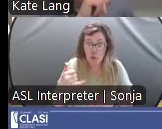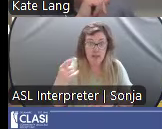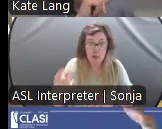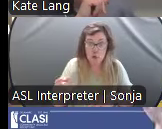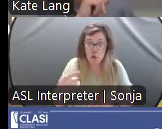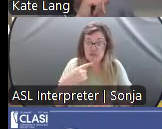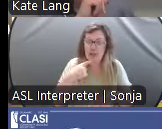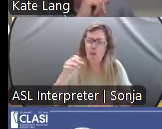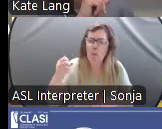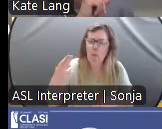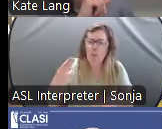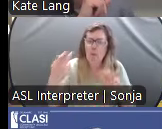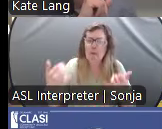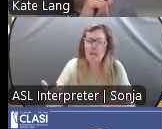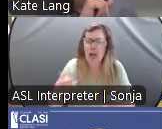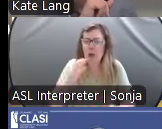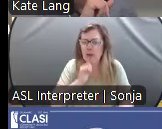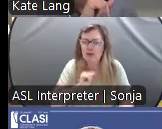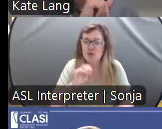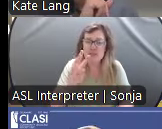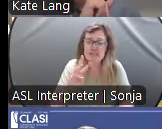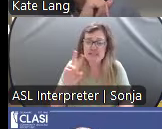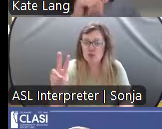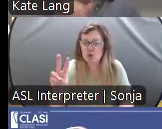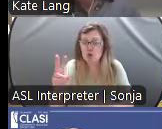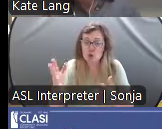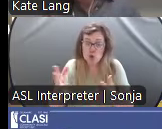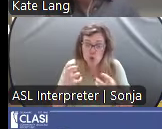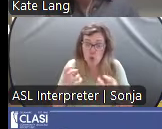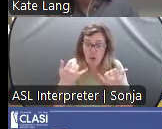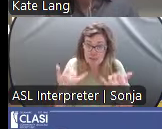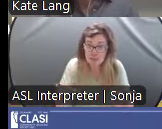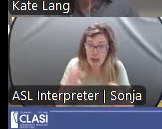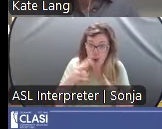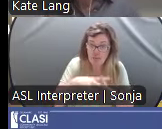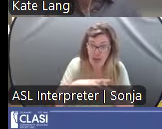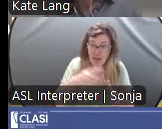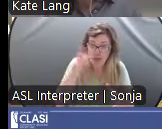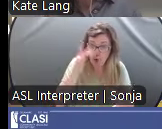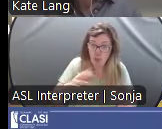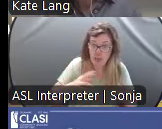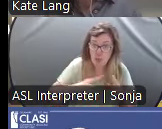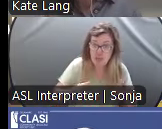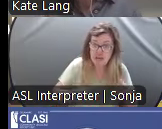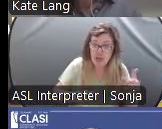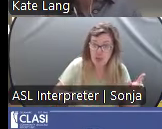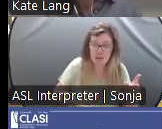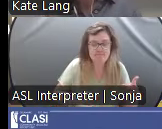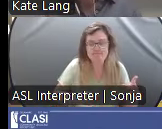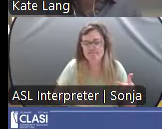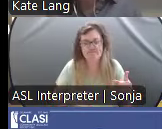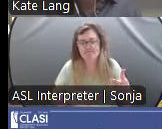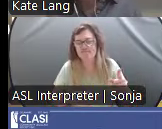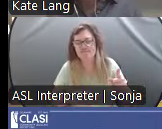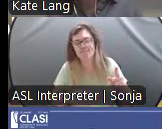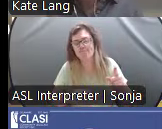John, you've now turned 62. Do you want to now file for your early retirement? And so I think for people who